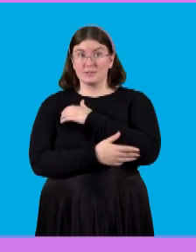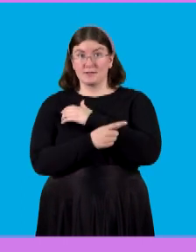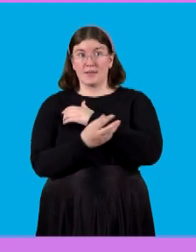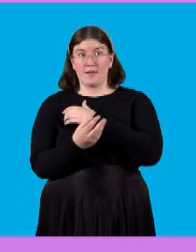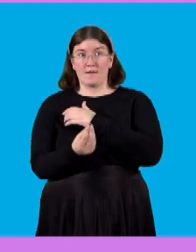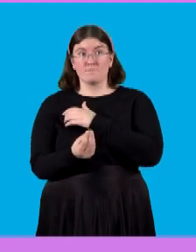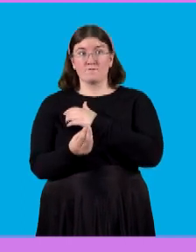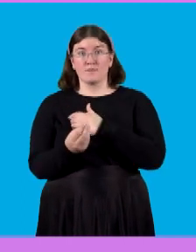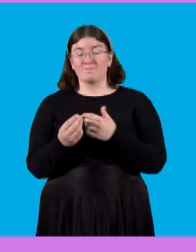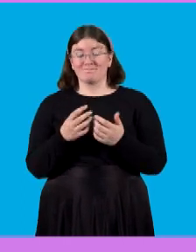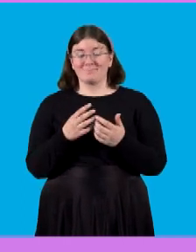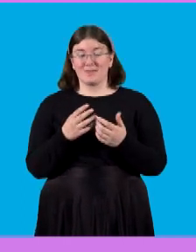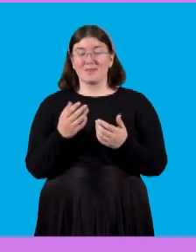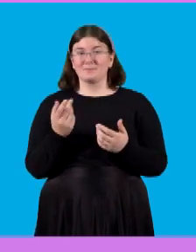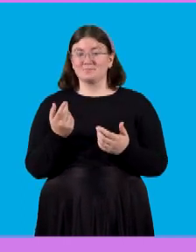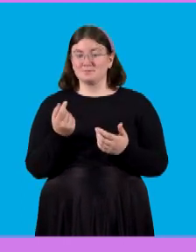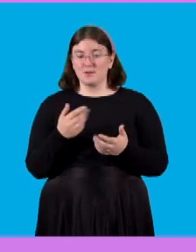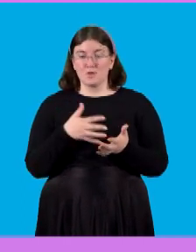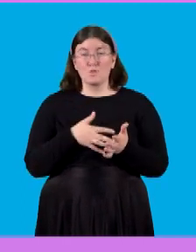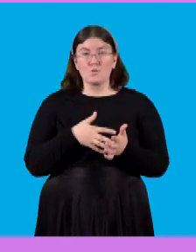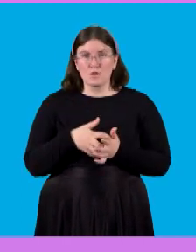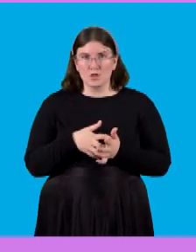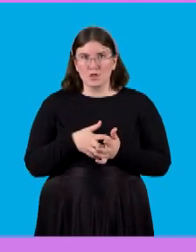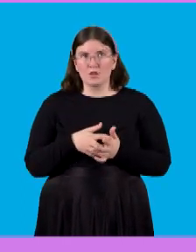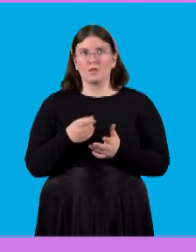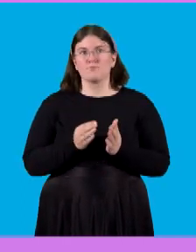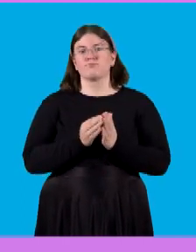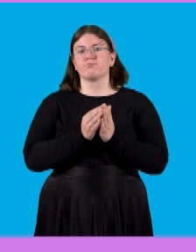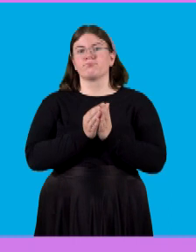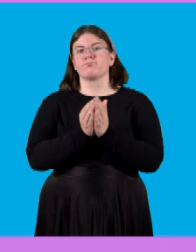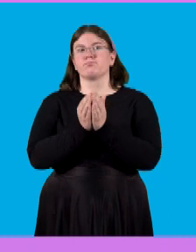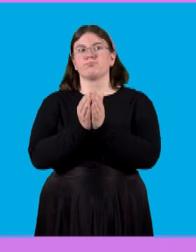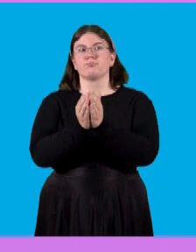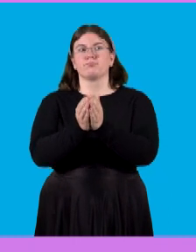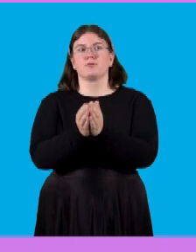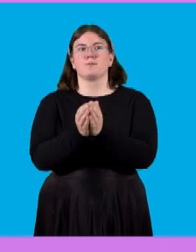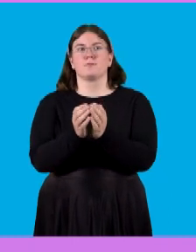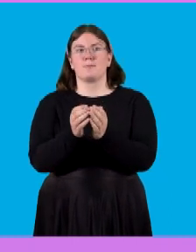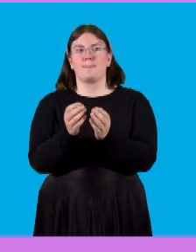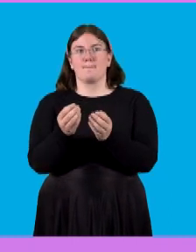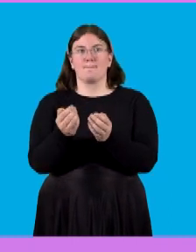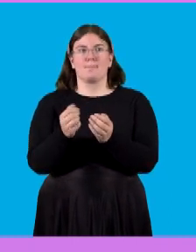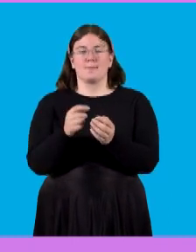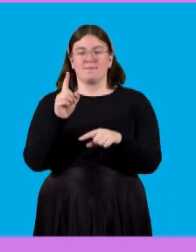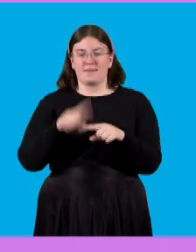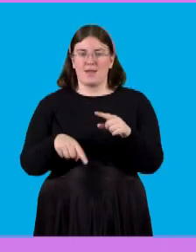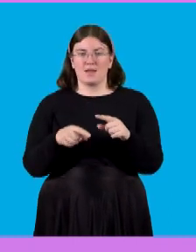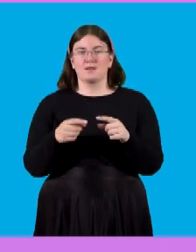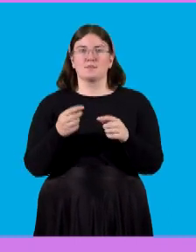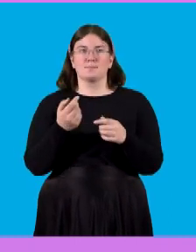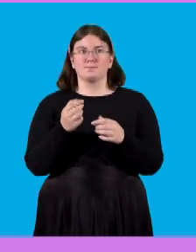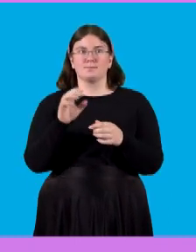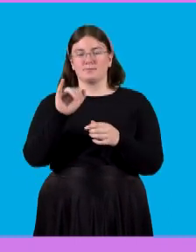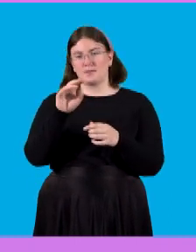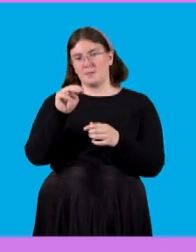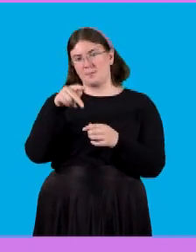with weak currencies have much higher levels of imports than exports. Then we also looked at the